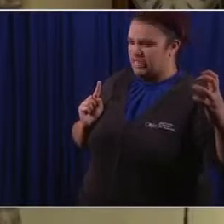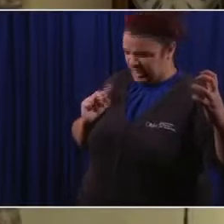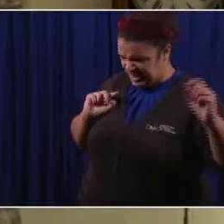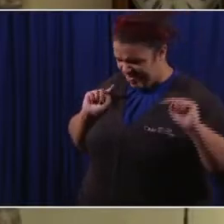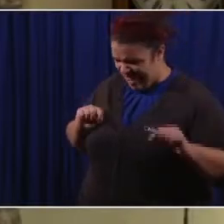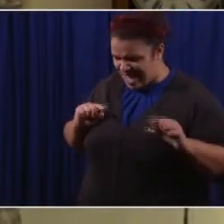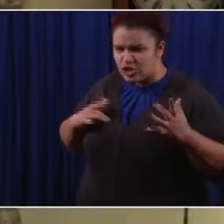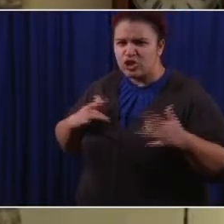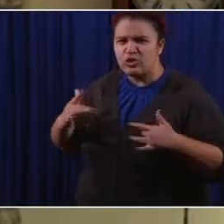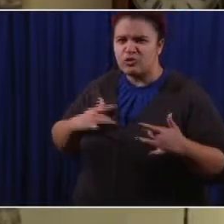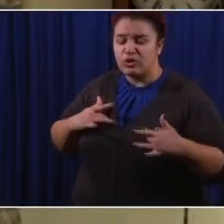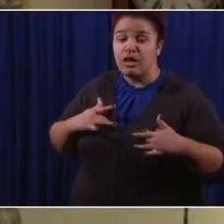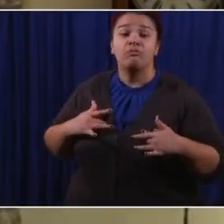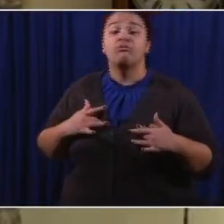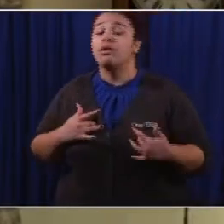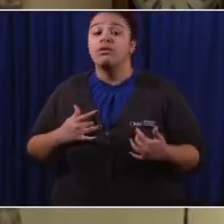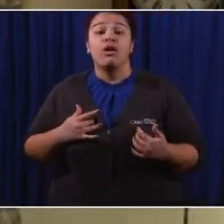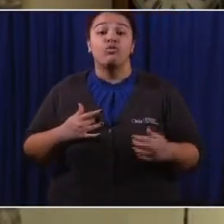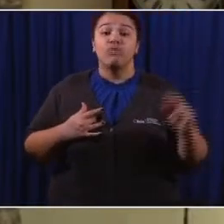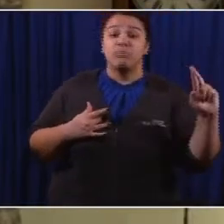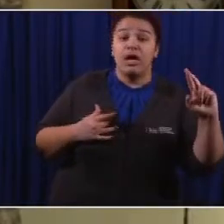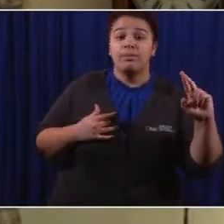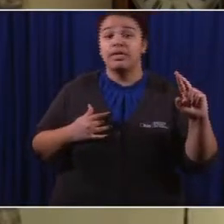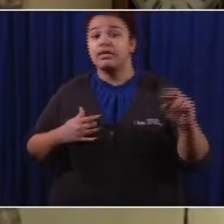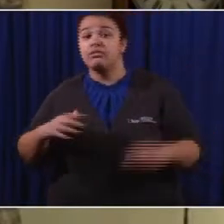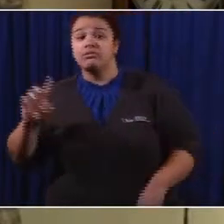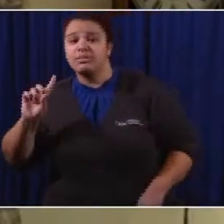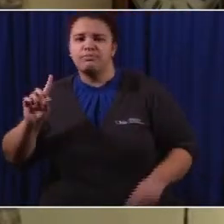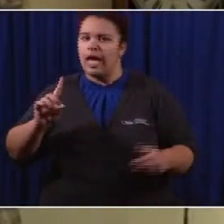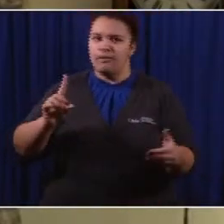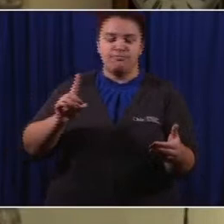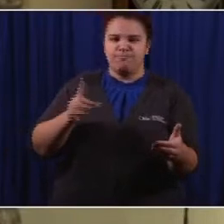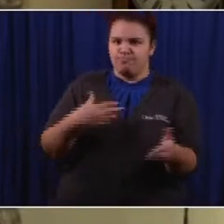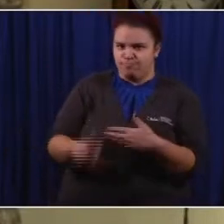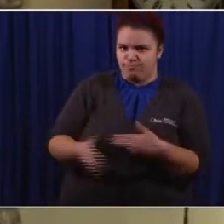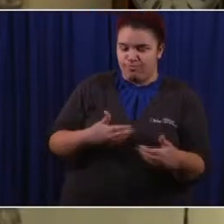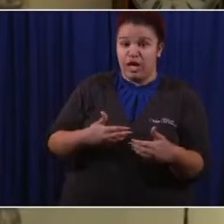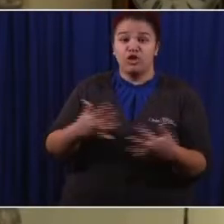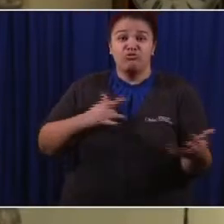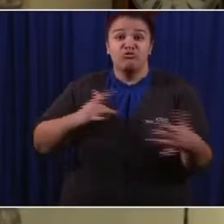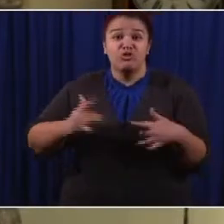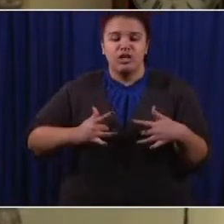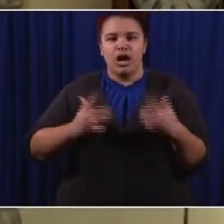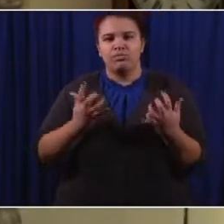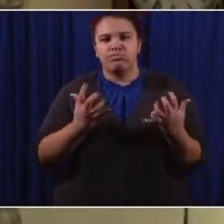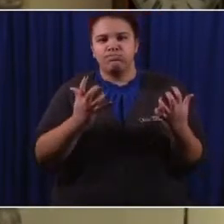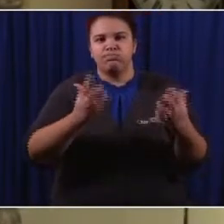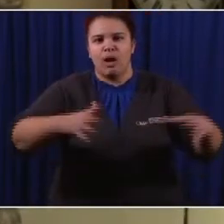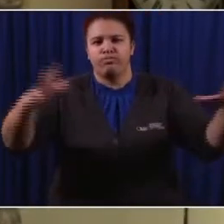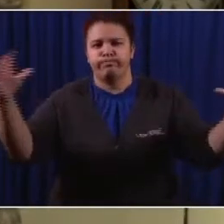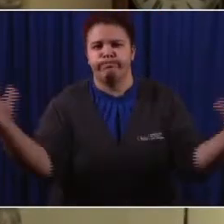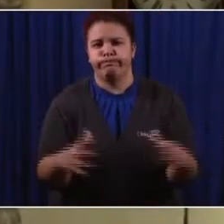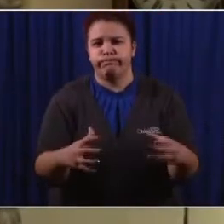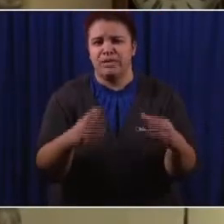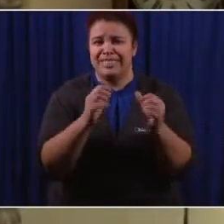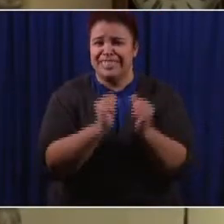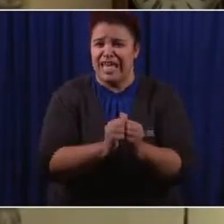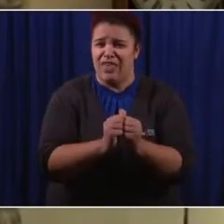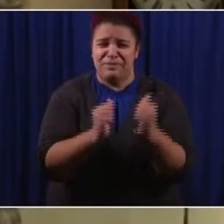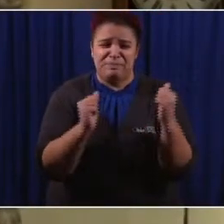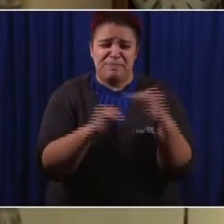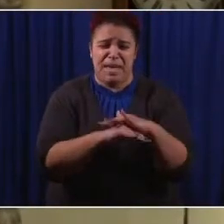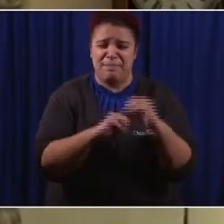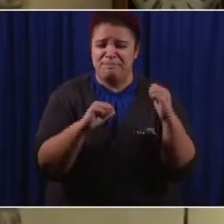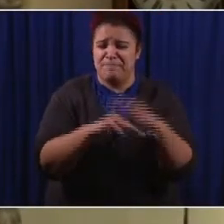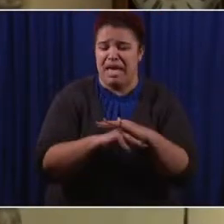before the election. Are you concerned what these kind of rallies could do with our numbers, especially considering Ohio is already dealing with